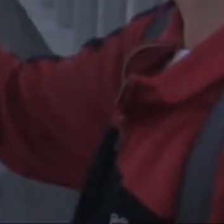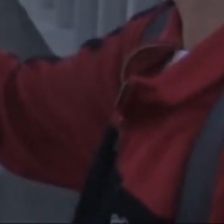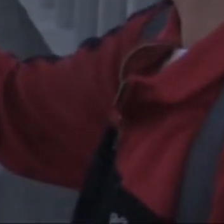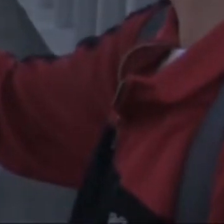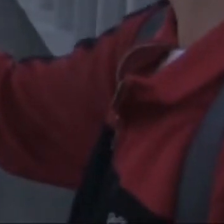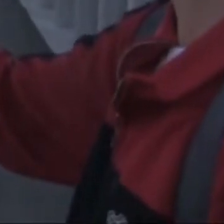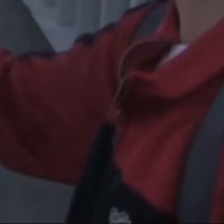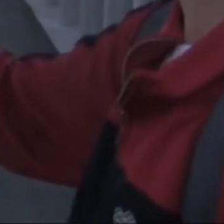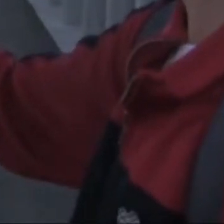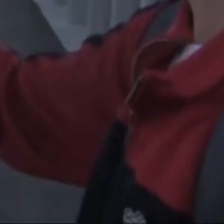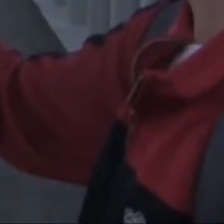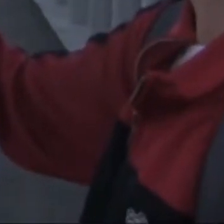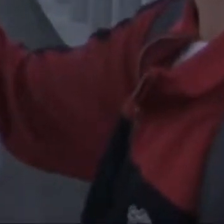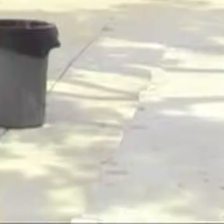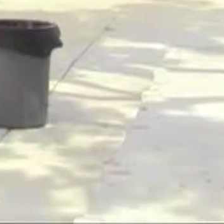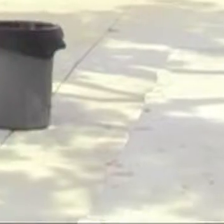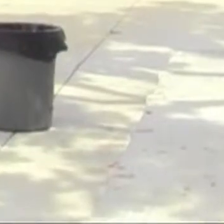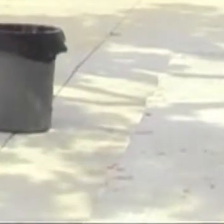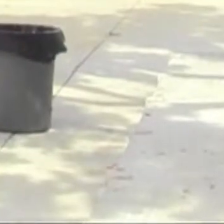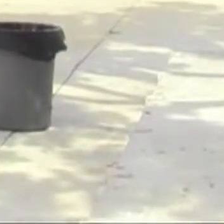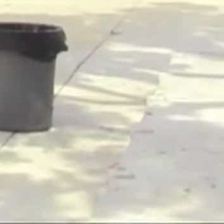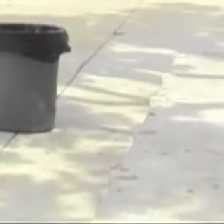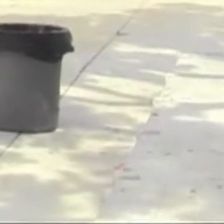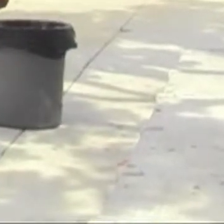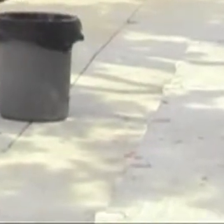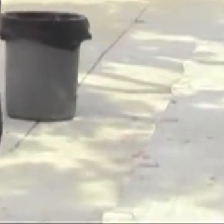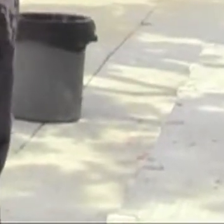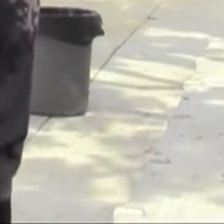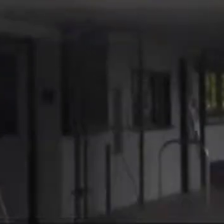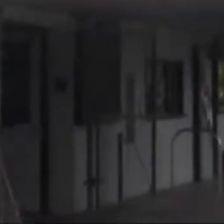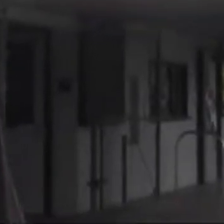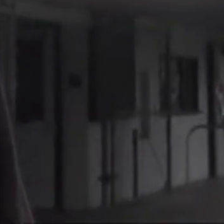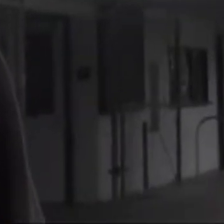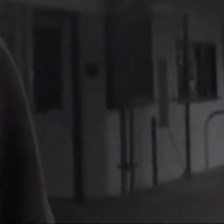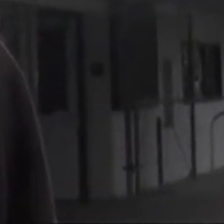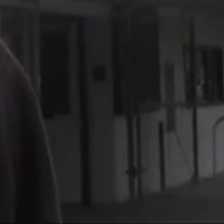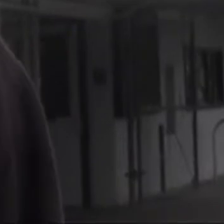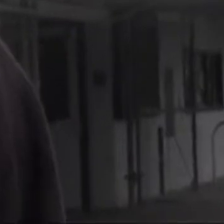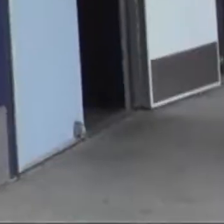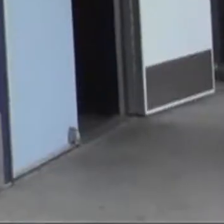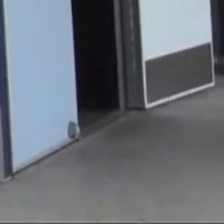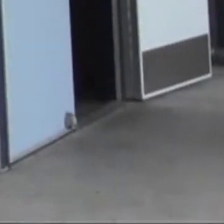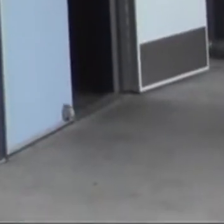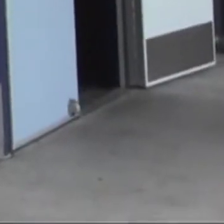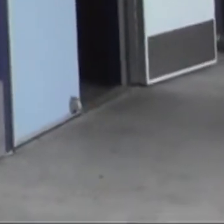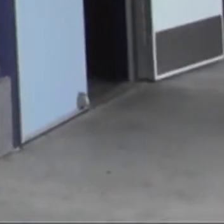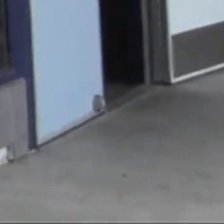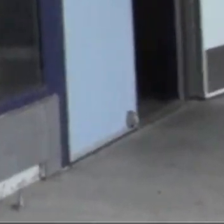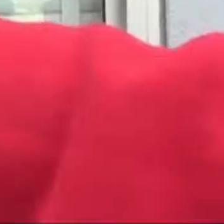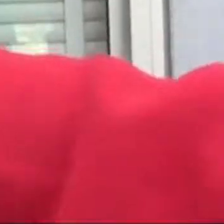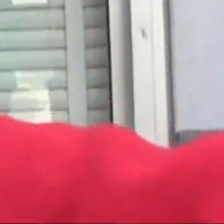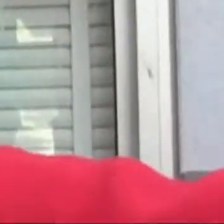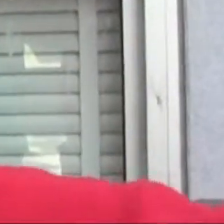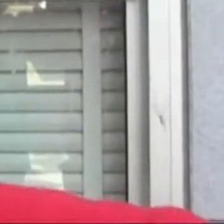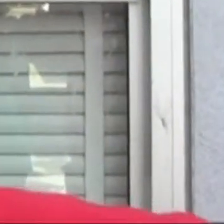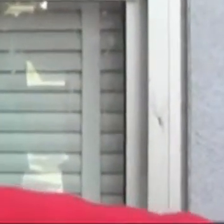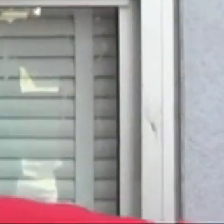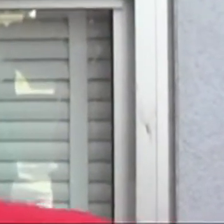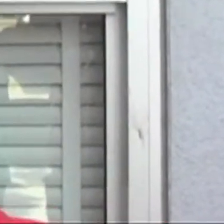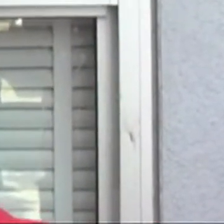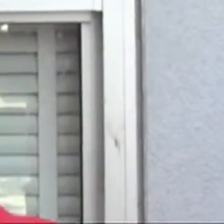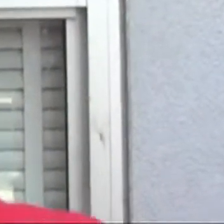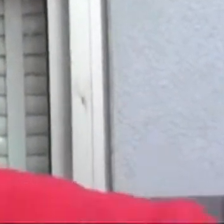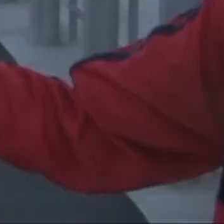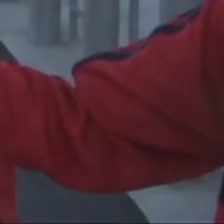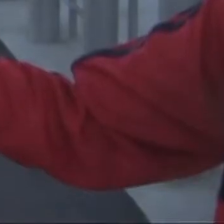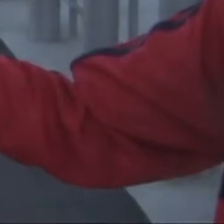Halloween 2. From Dusk Till Dawn. Michael Myers. Finding Nemo.